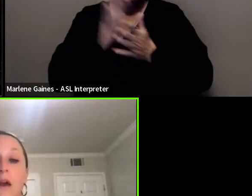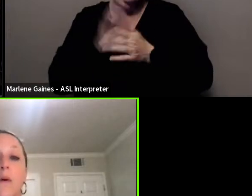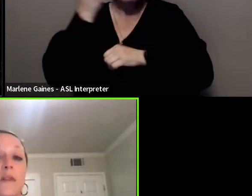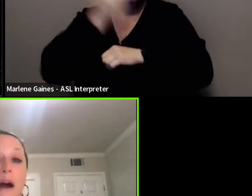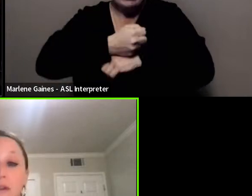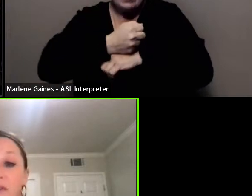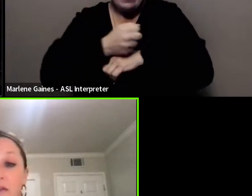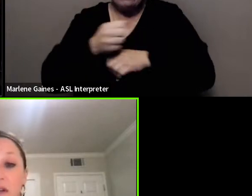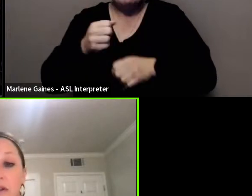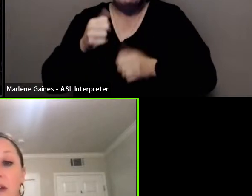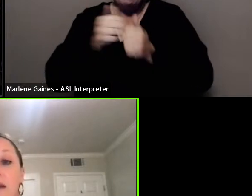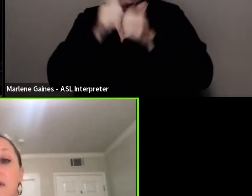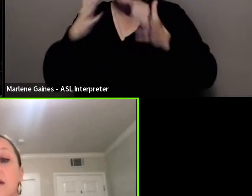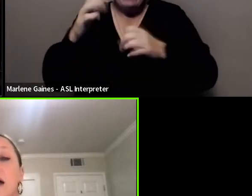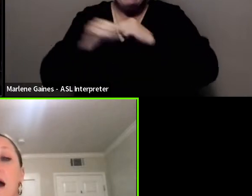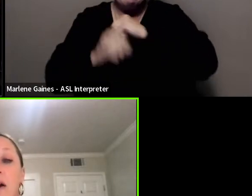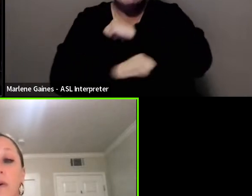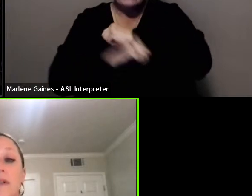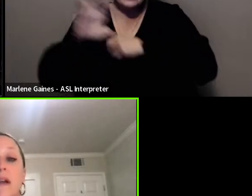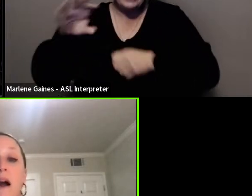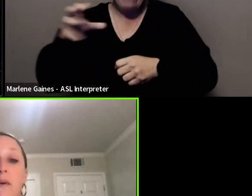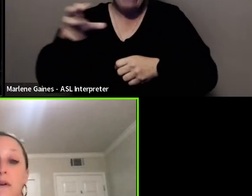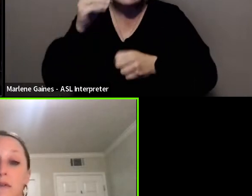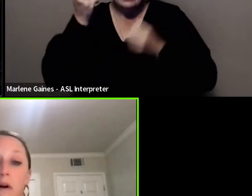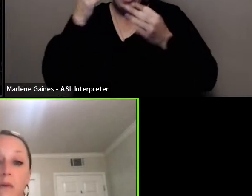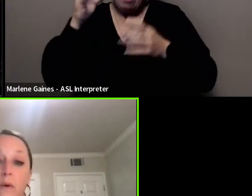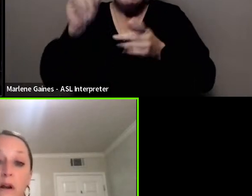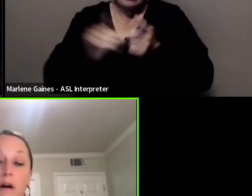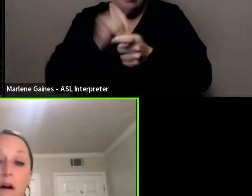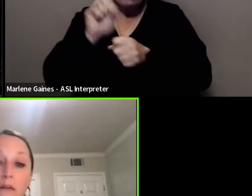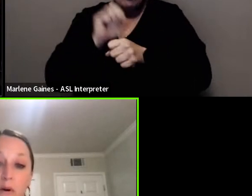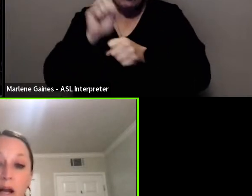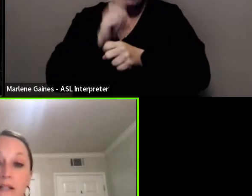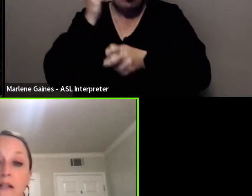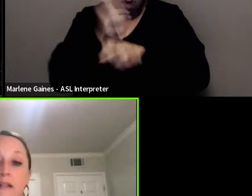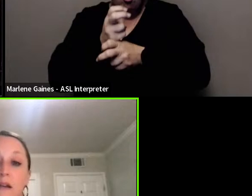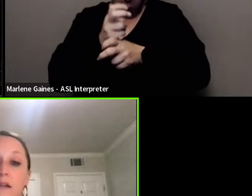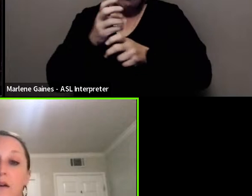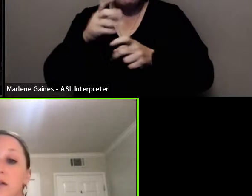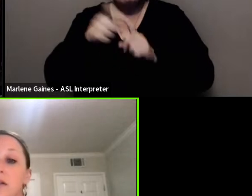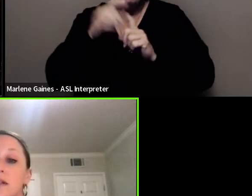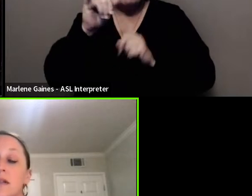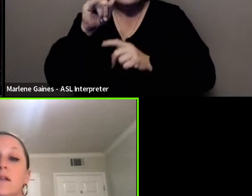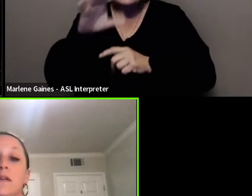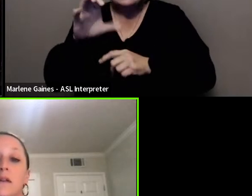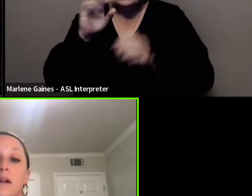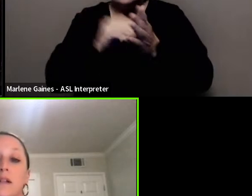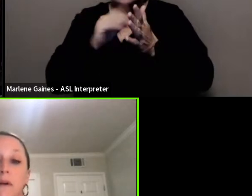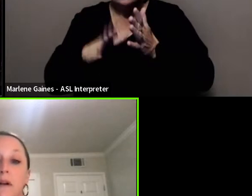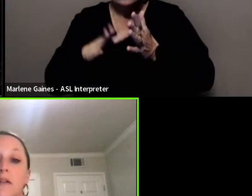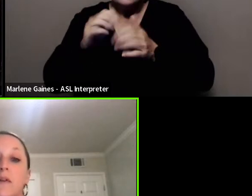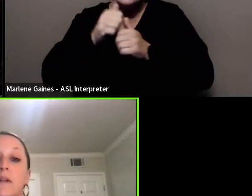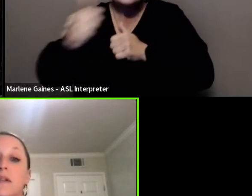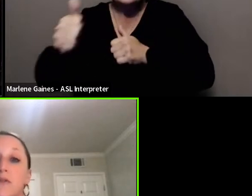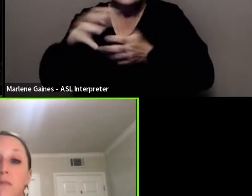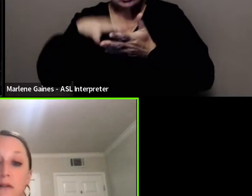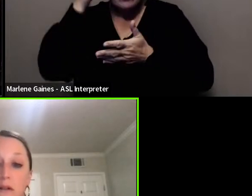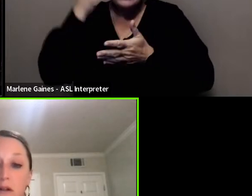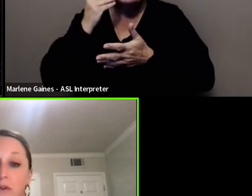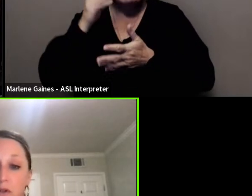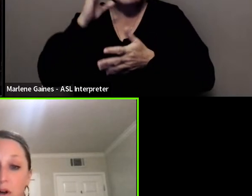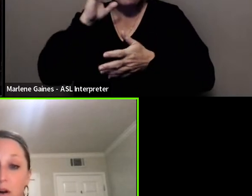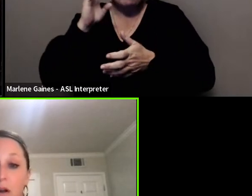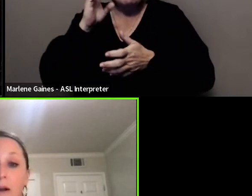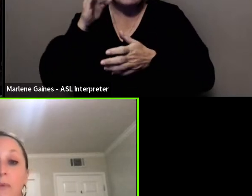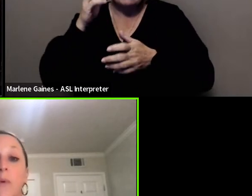down. Without the foundation of Canvas and the hours and hours of hard work and heart from our ITCs, our students' distant learning experience would have been detrimental